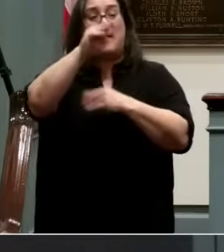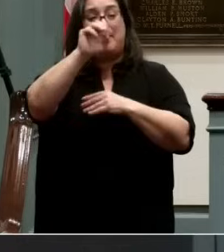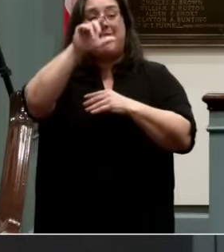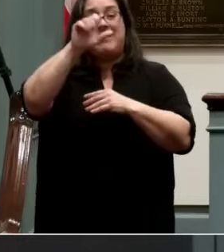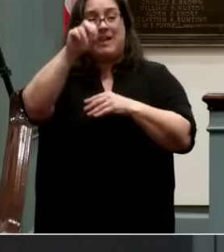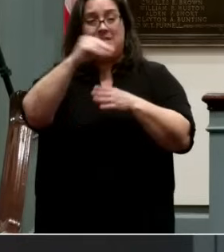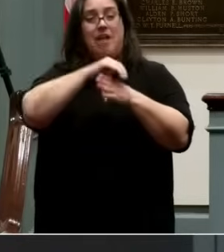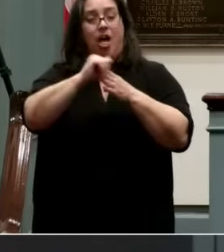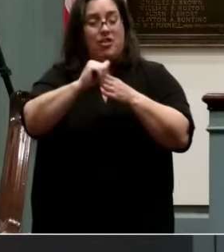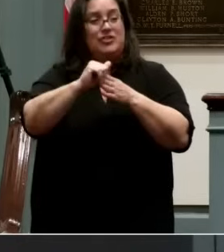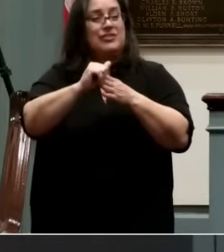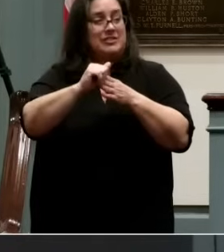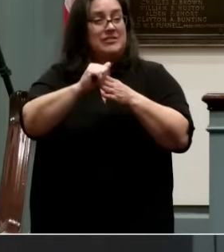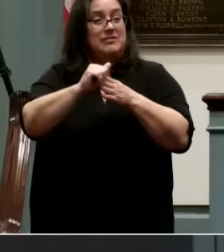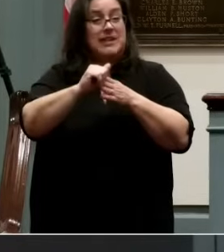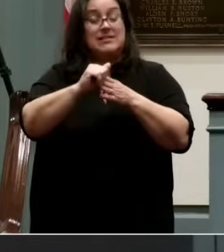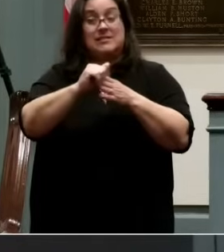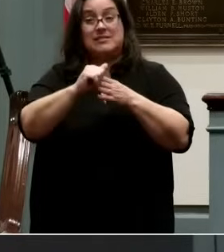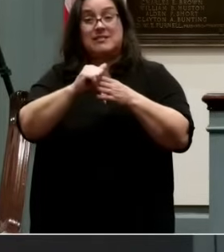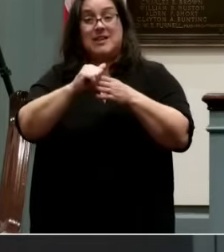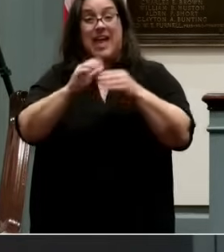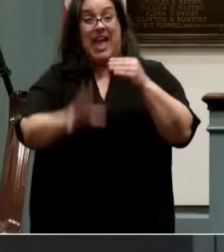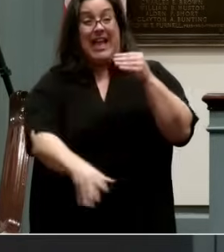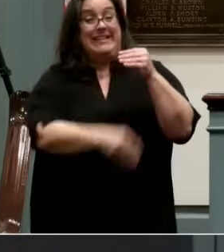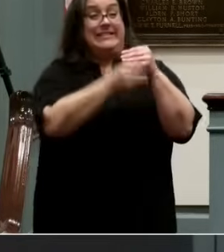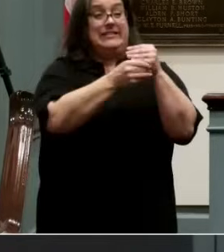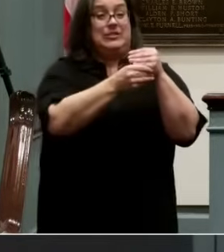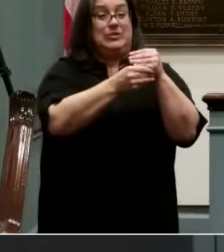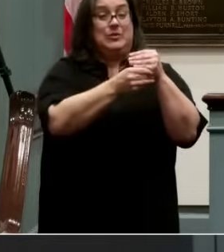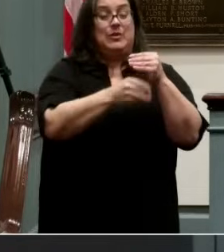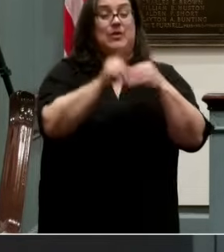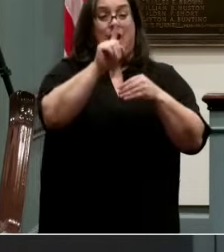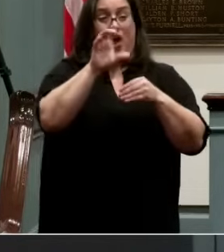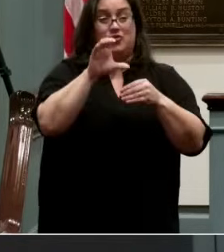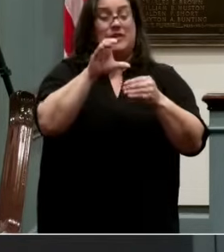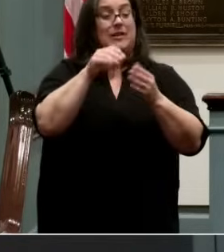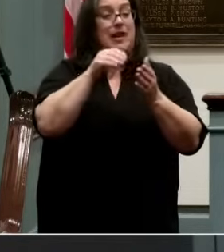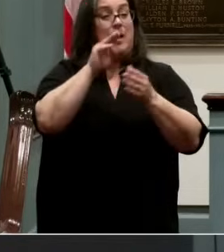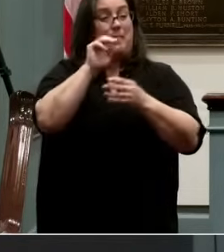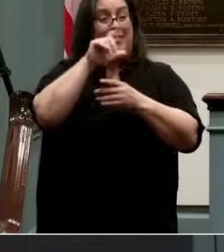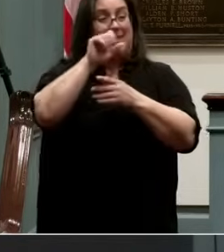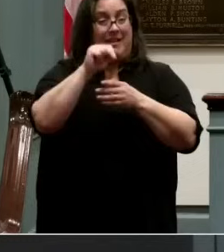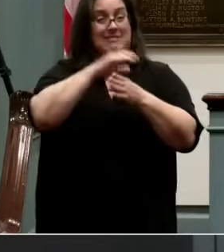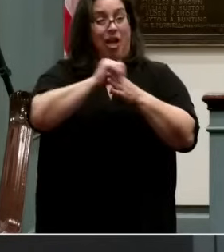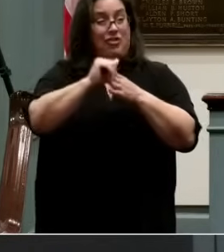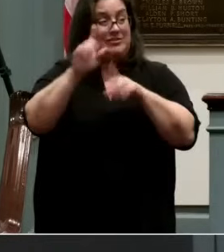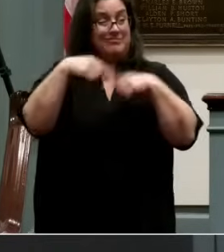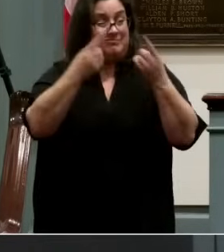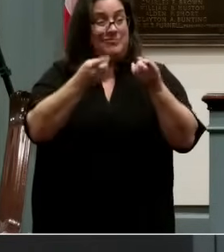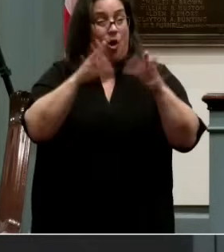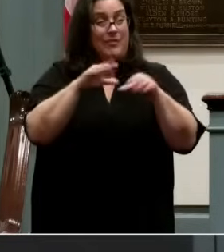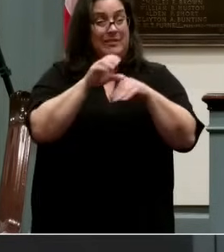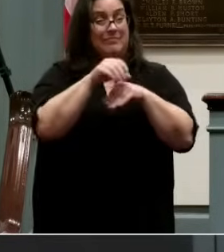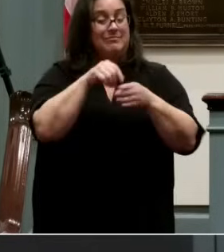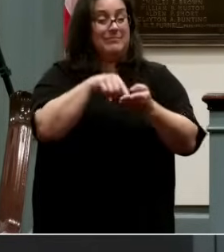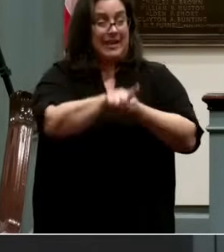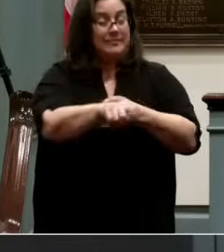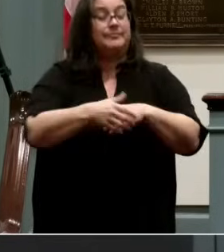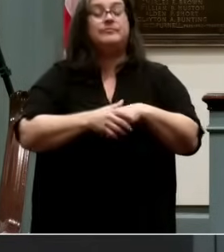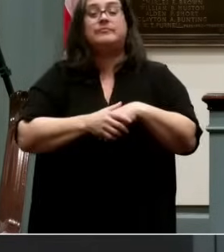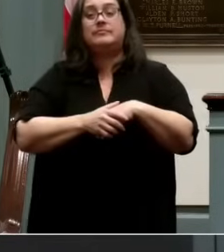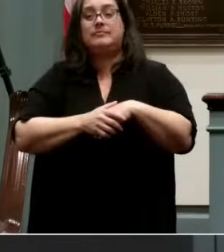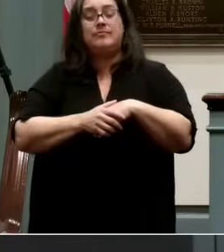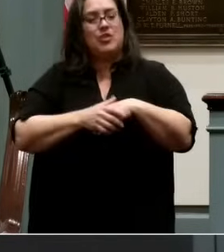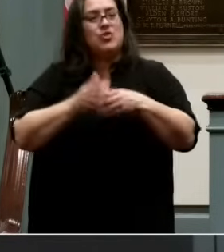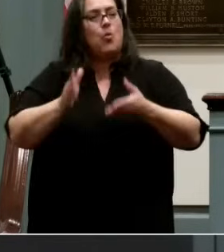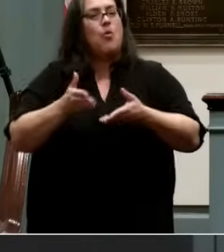on top of the more than $100 million in investments we've already made. As most people know, opportunity funding provides